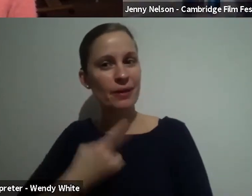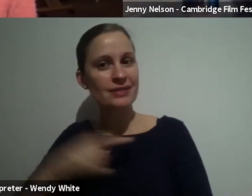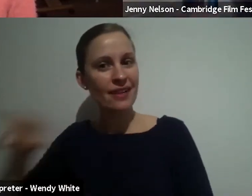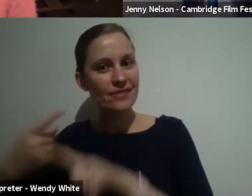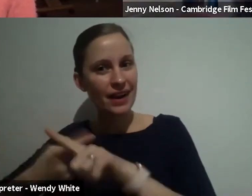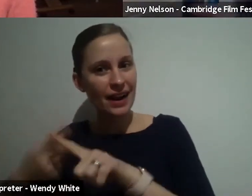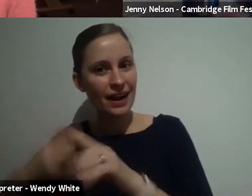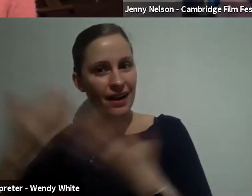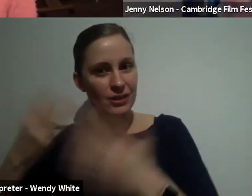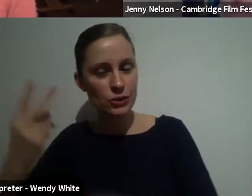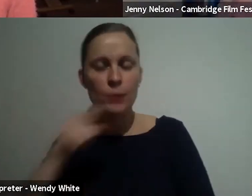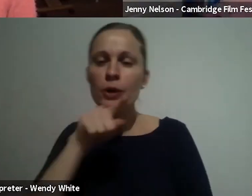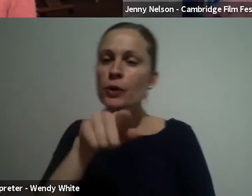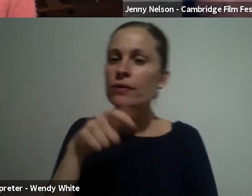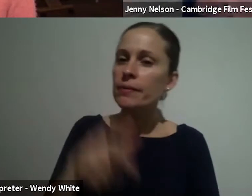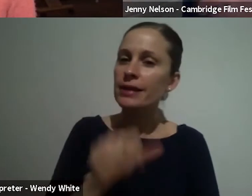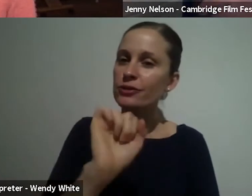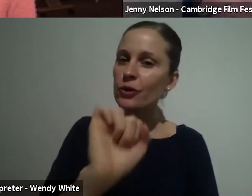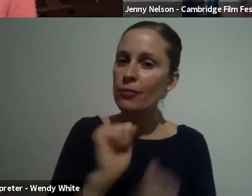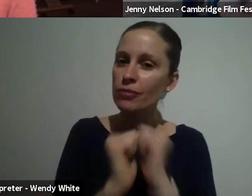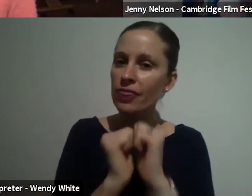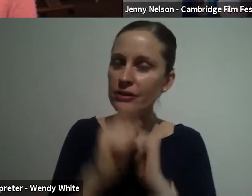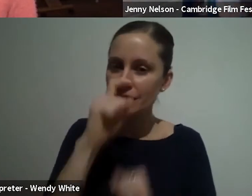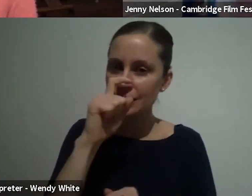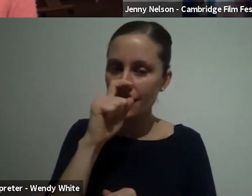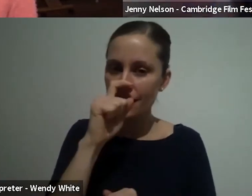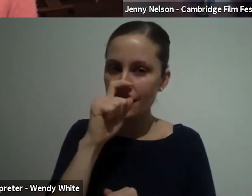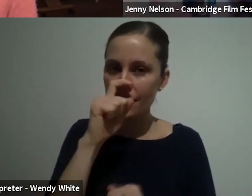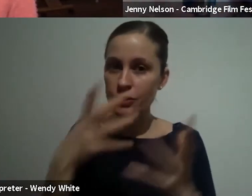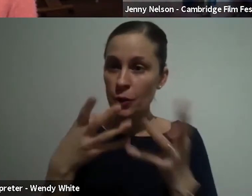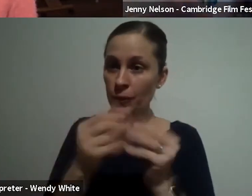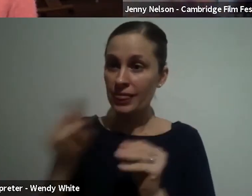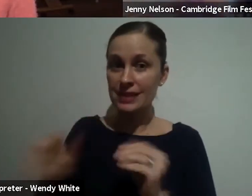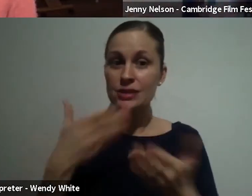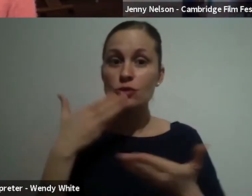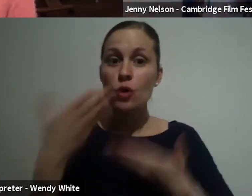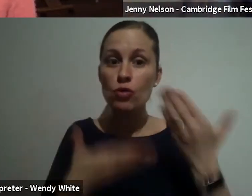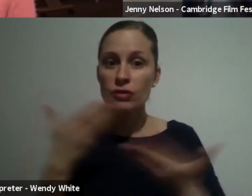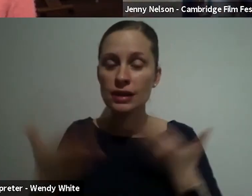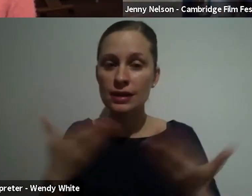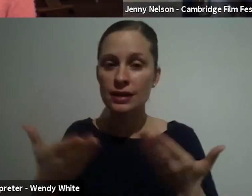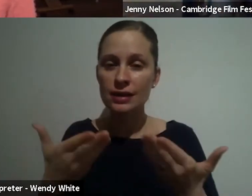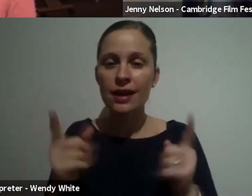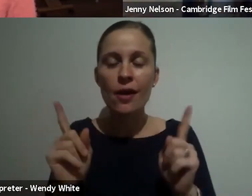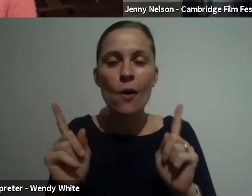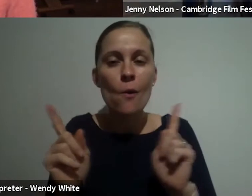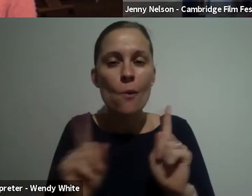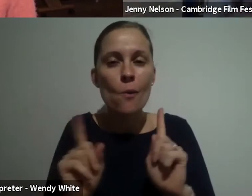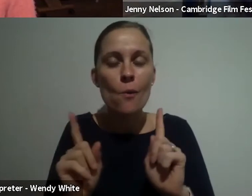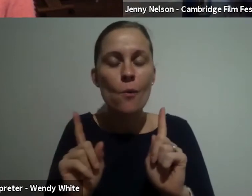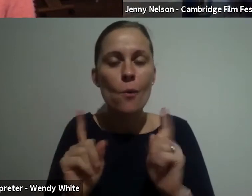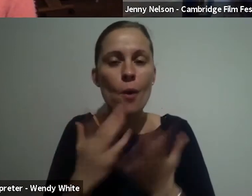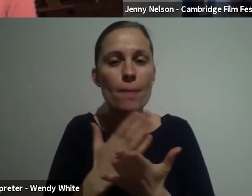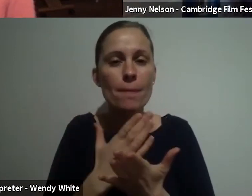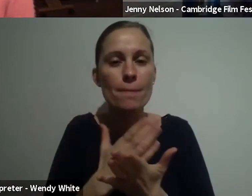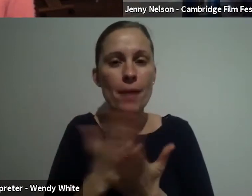your brother and sister. Have you, with regards to the story, what are the specific parts